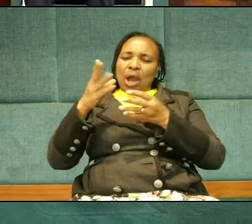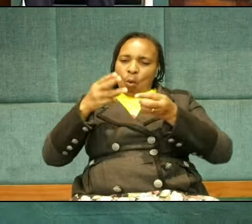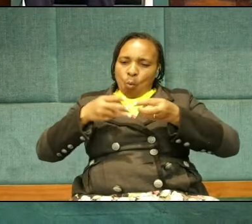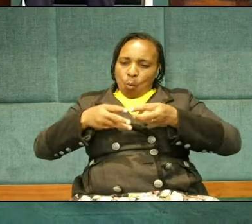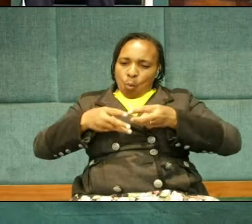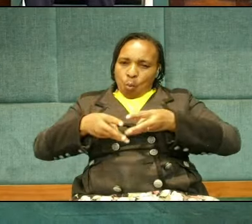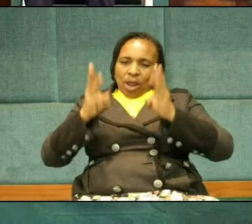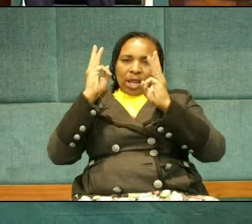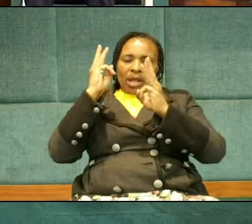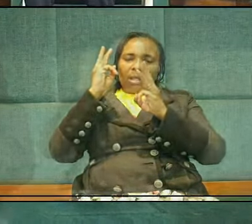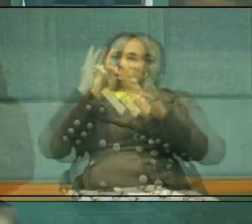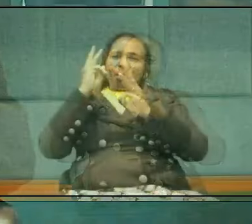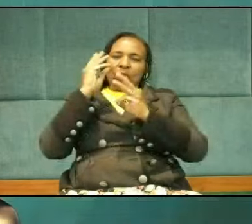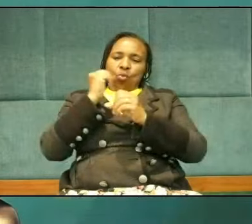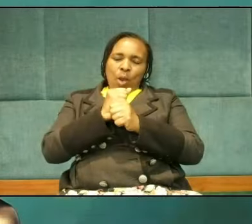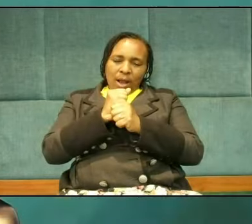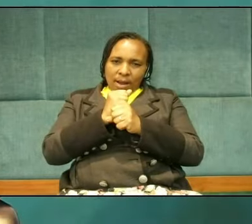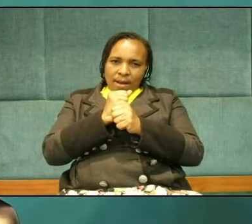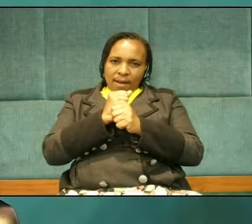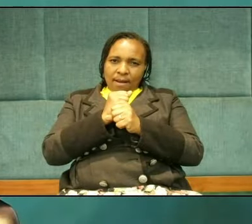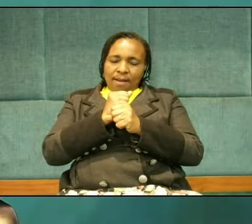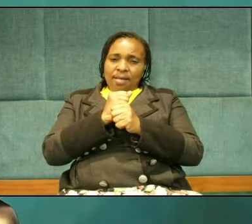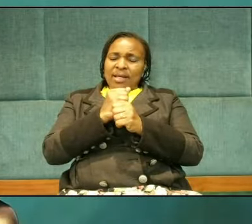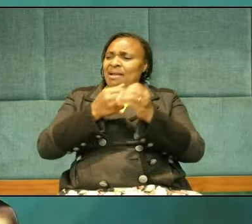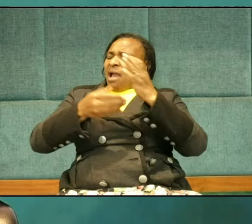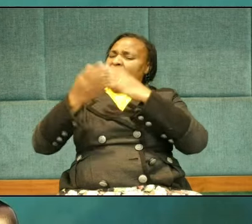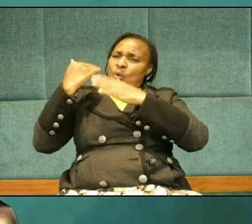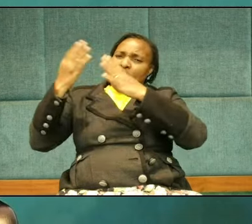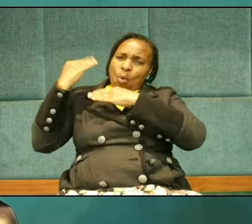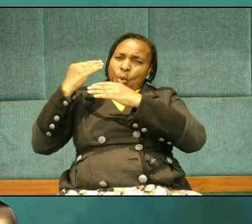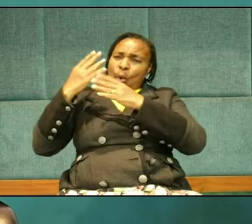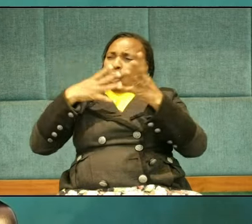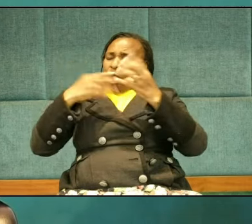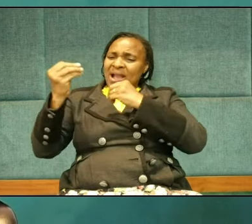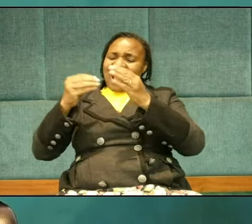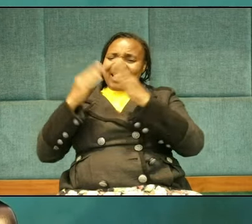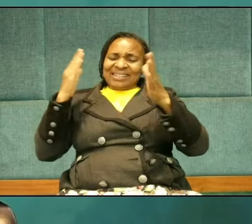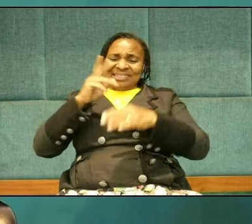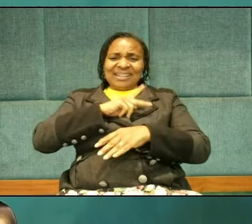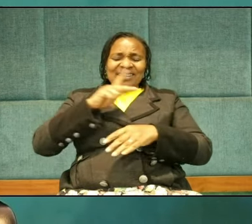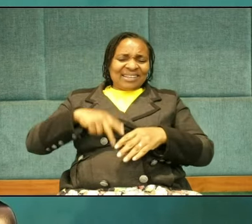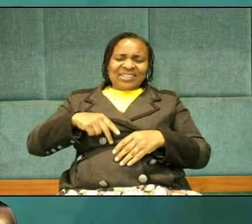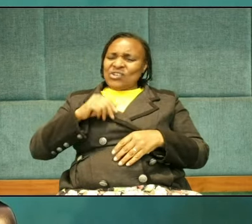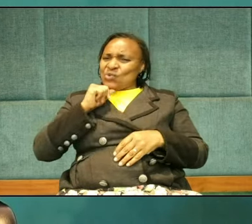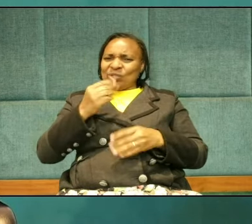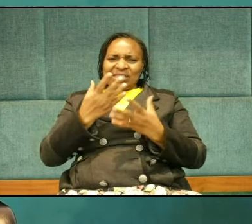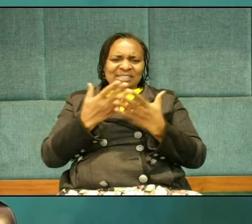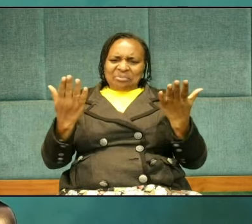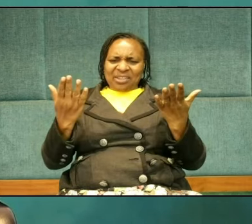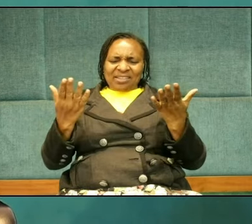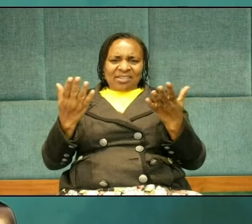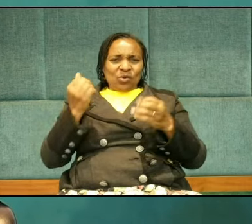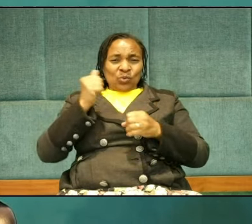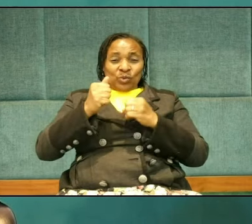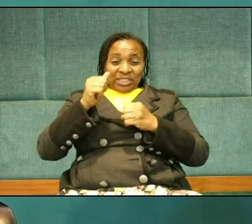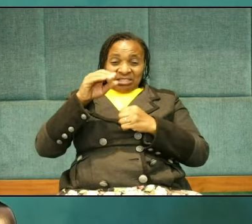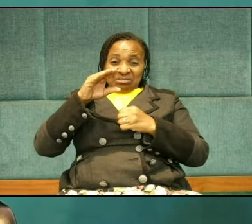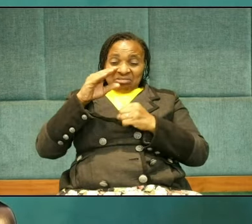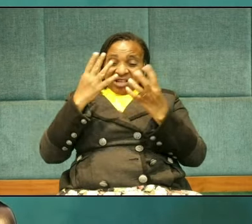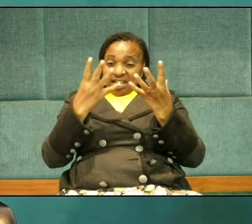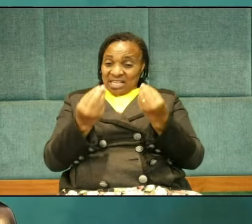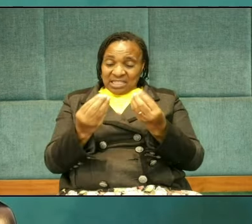all, you know, in those days, actually going against the king, it wasn't something that was taken for